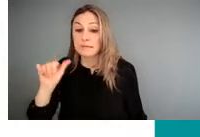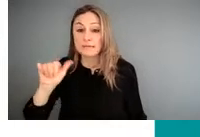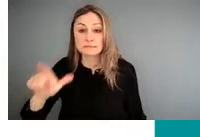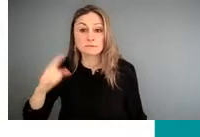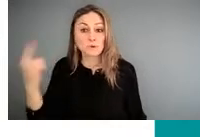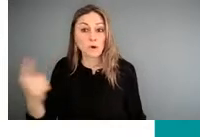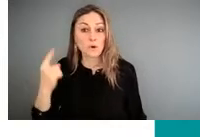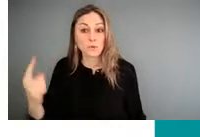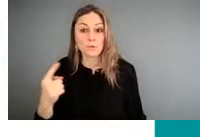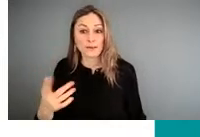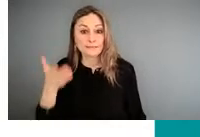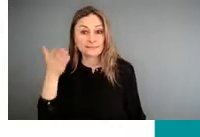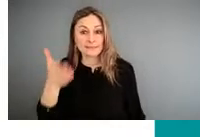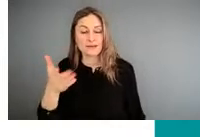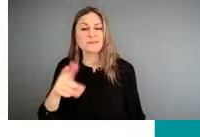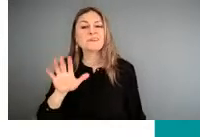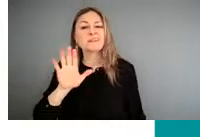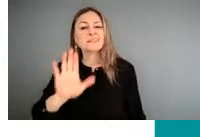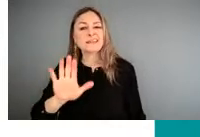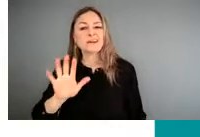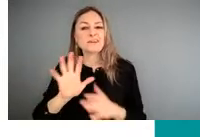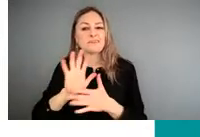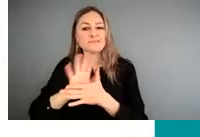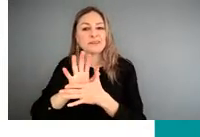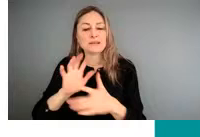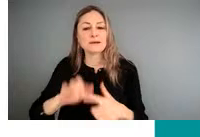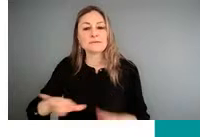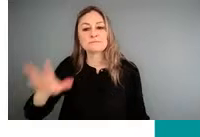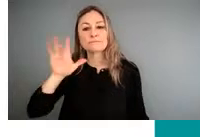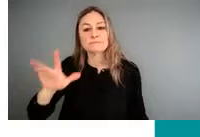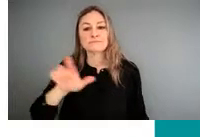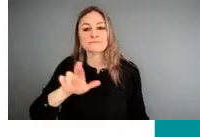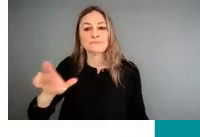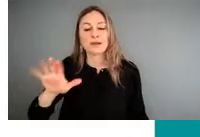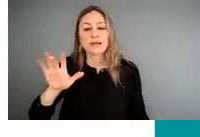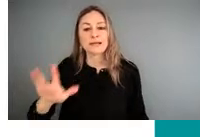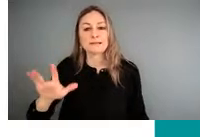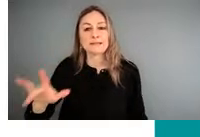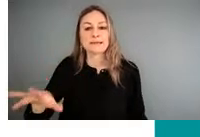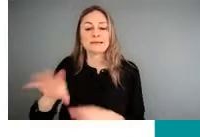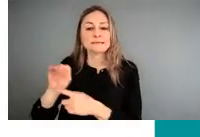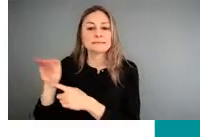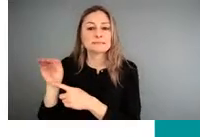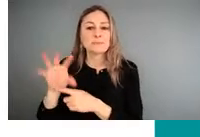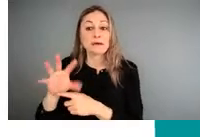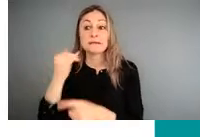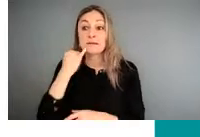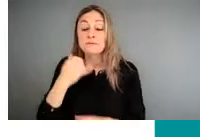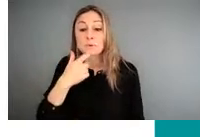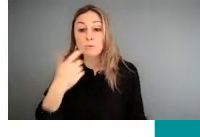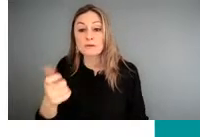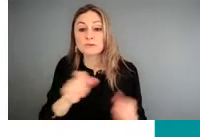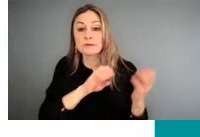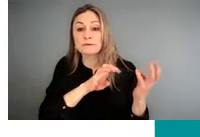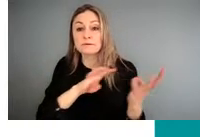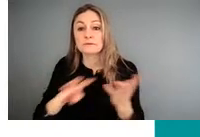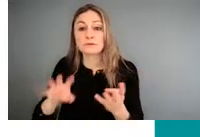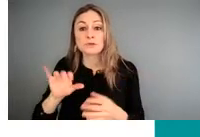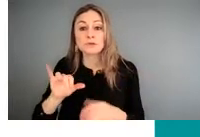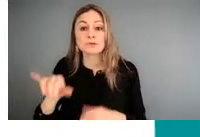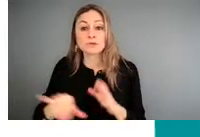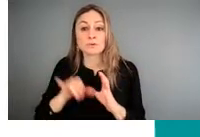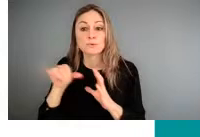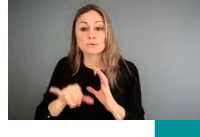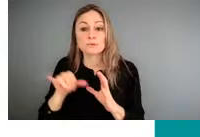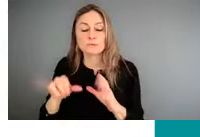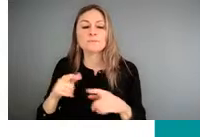Please right-click their video and select Spotlight Video. Those watching on YouTube, when we screen share, you will be able to see the